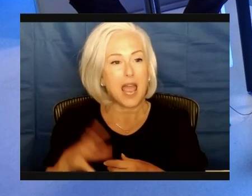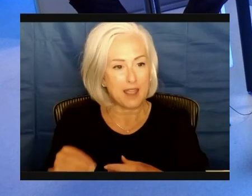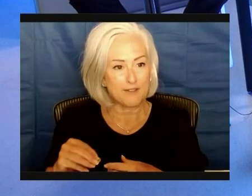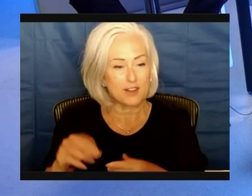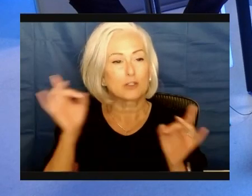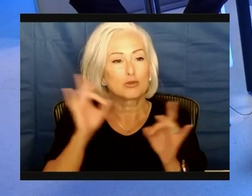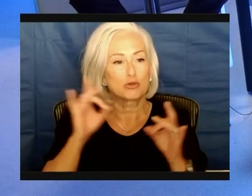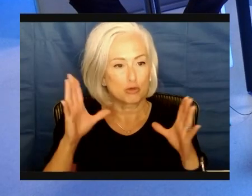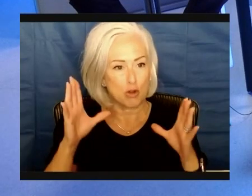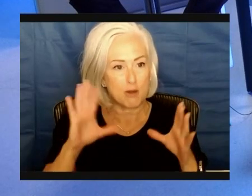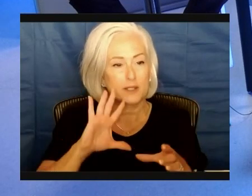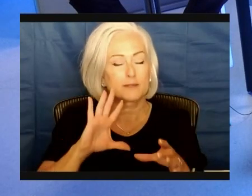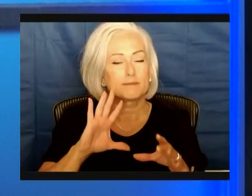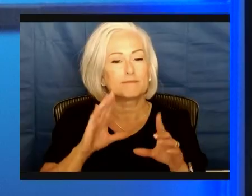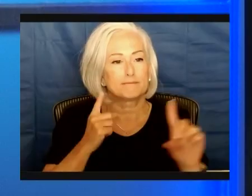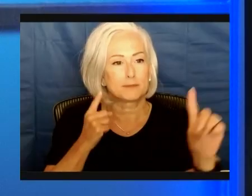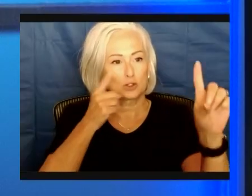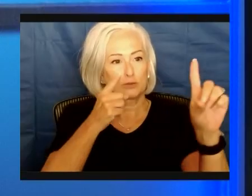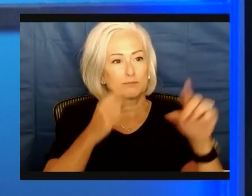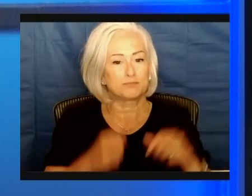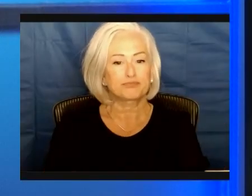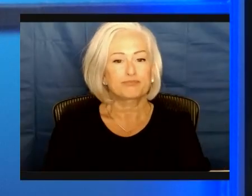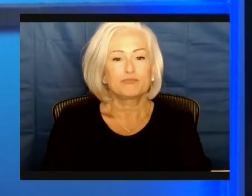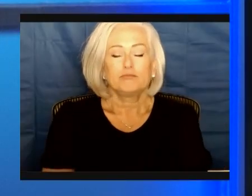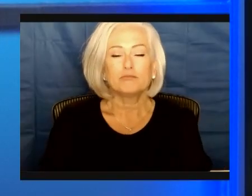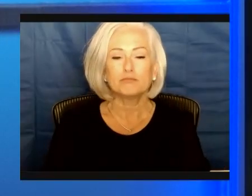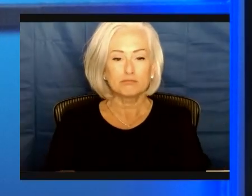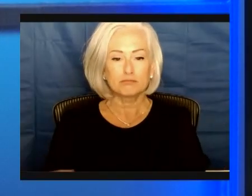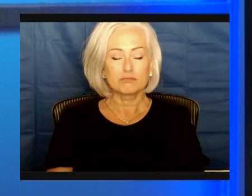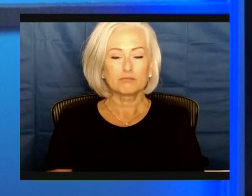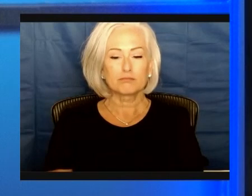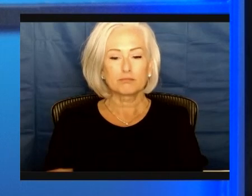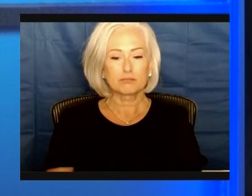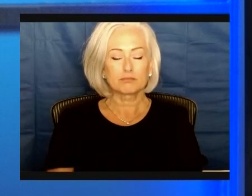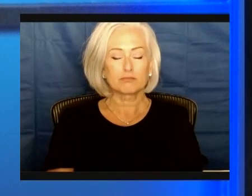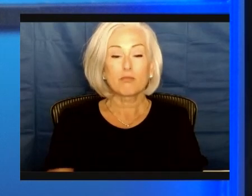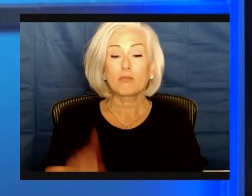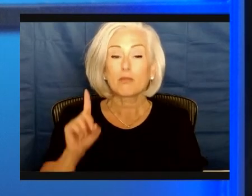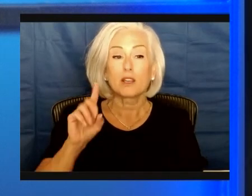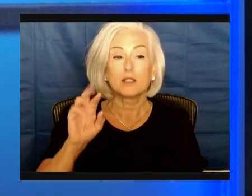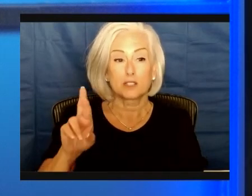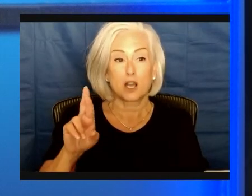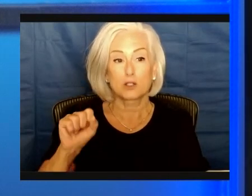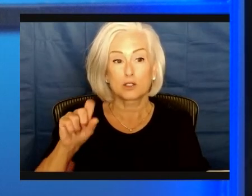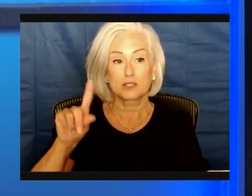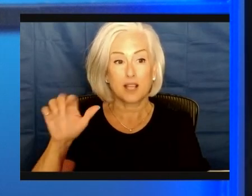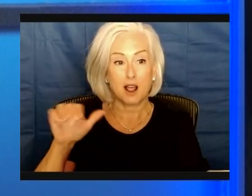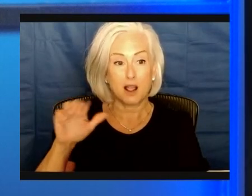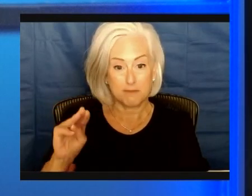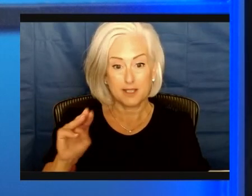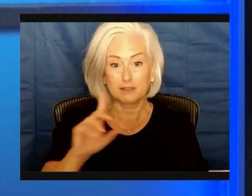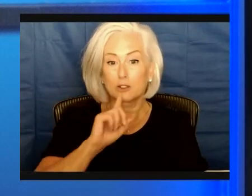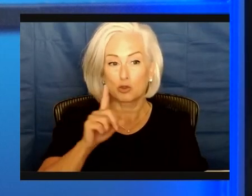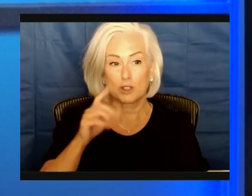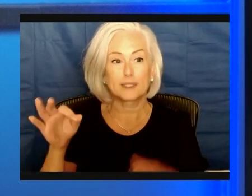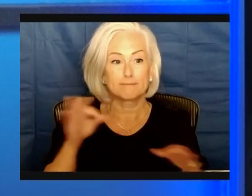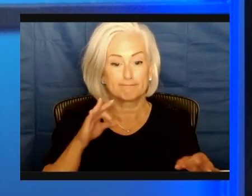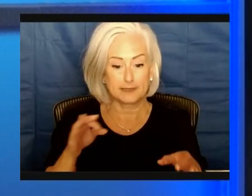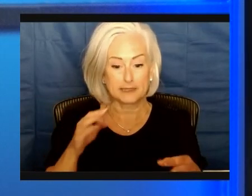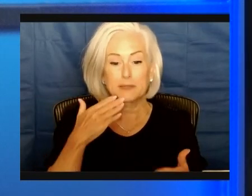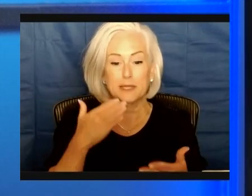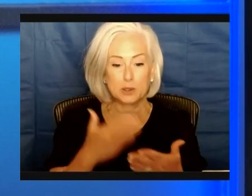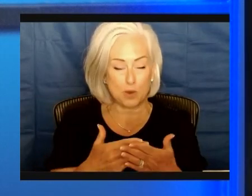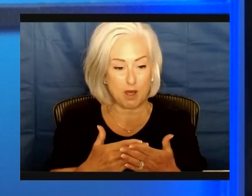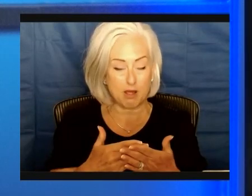cool. So, yeah, Dr. Solomon spelled it out very well. It's this